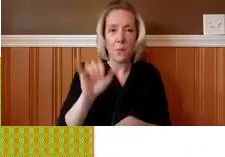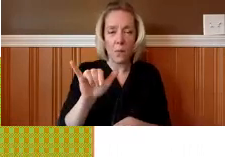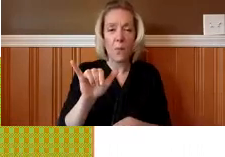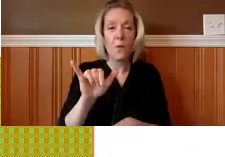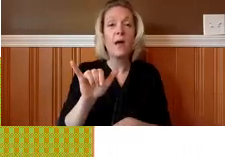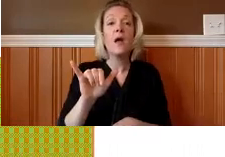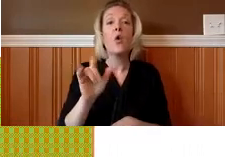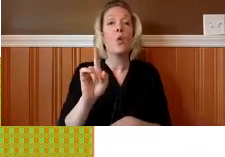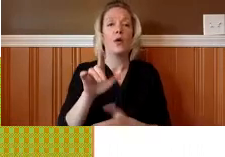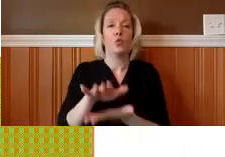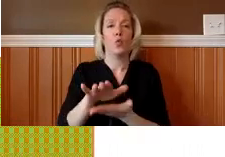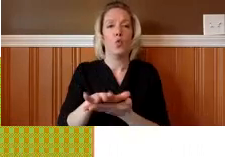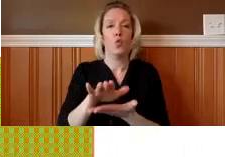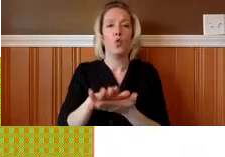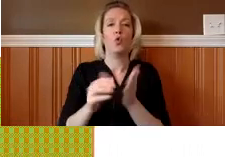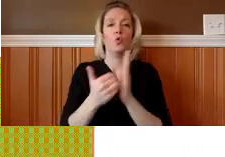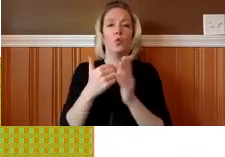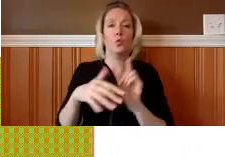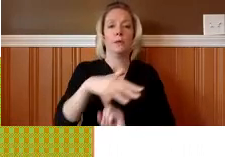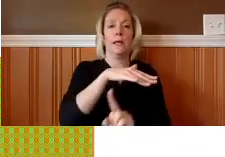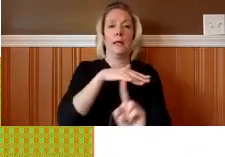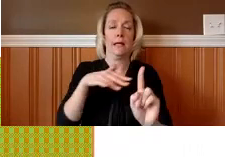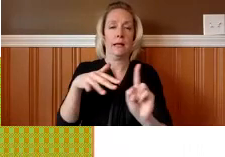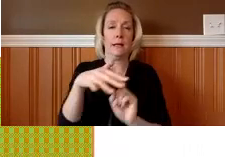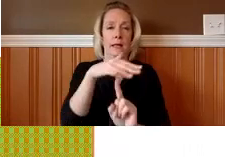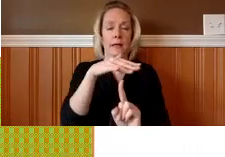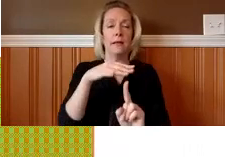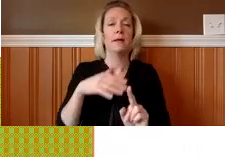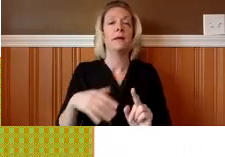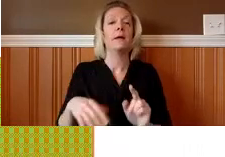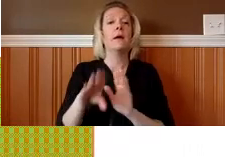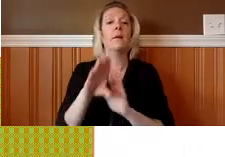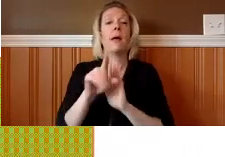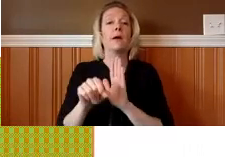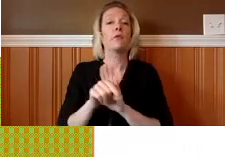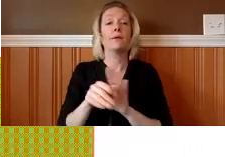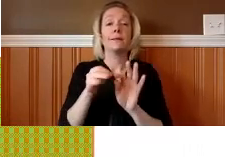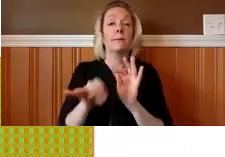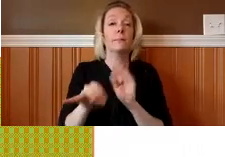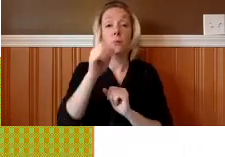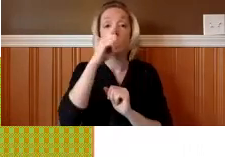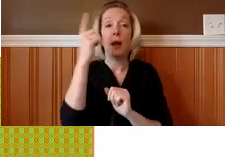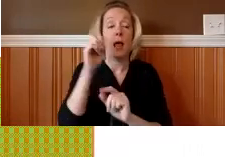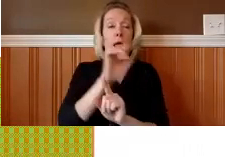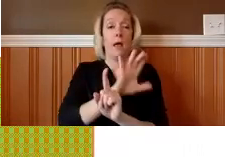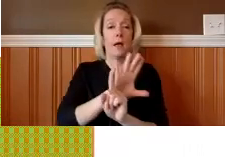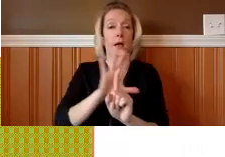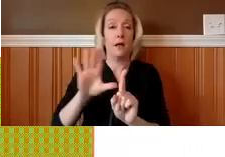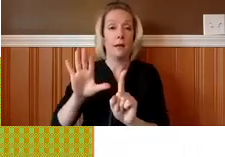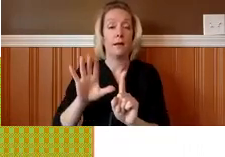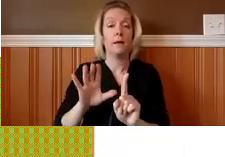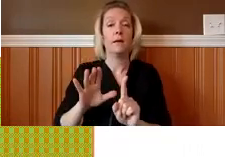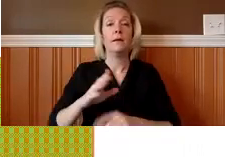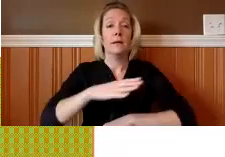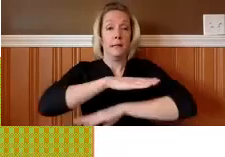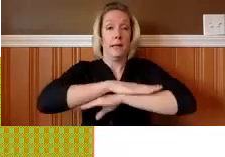in school. And I have it set up so that the array is a simple black background, and on the table is a